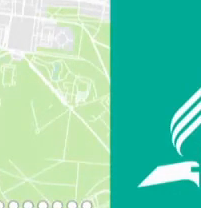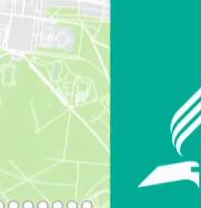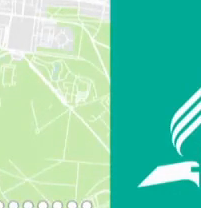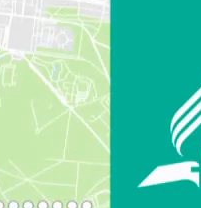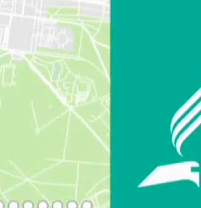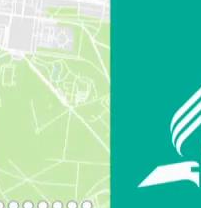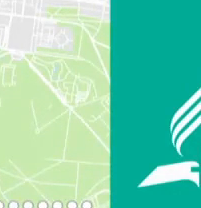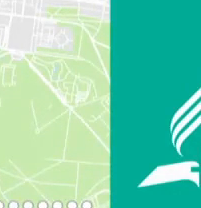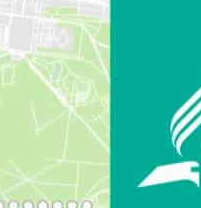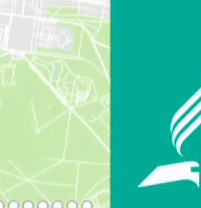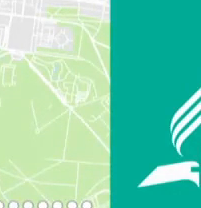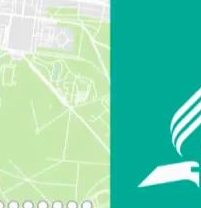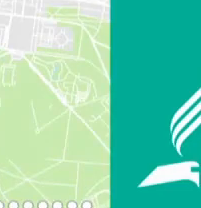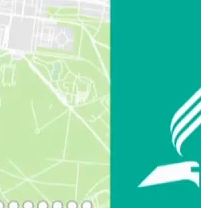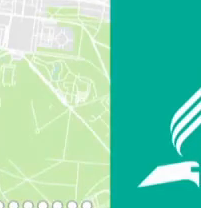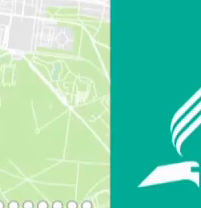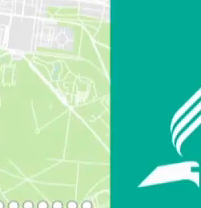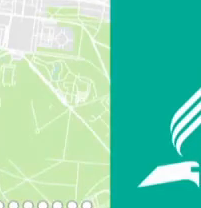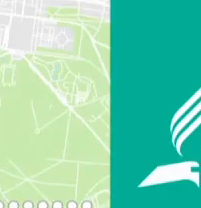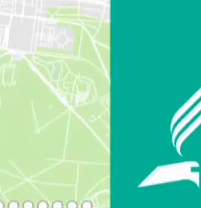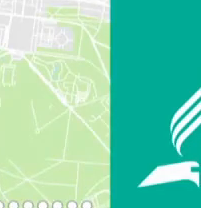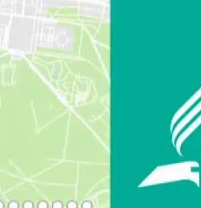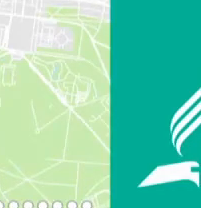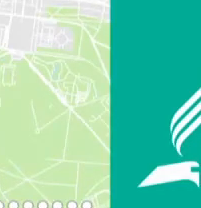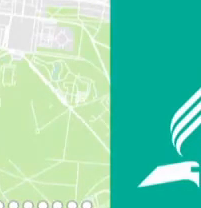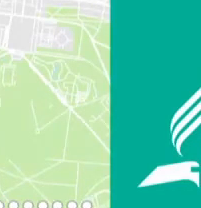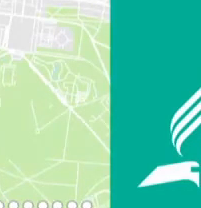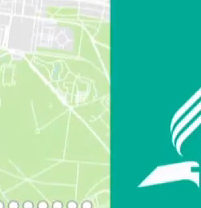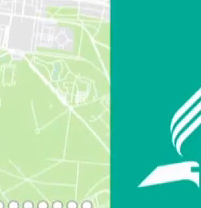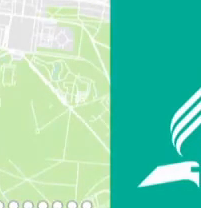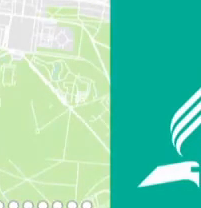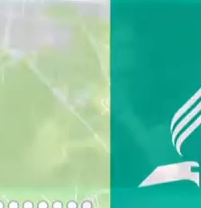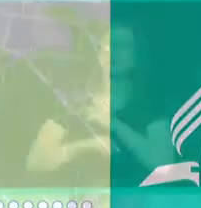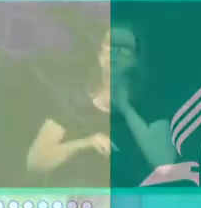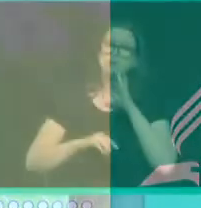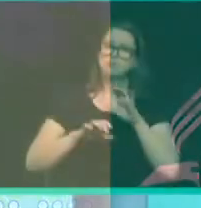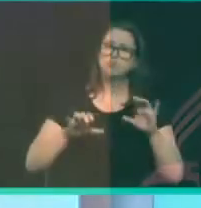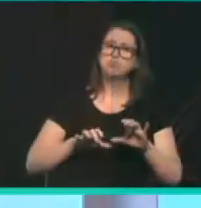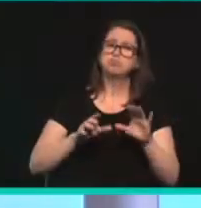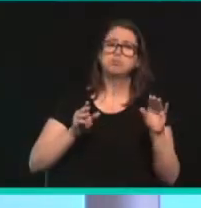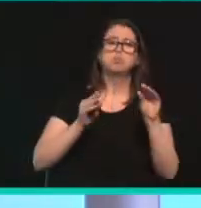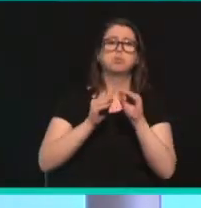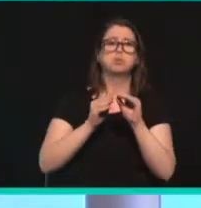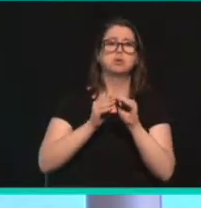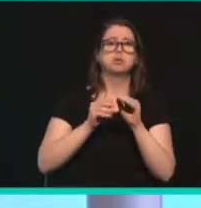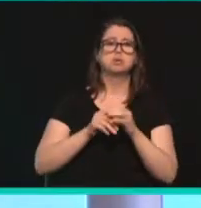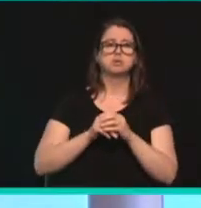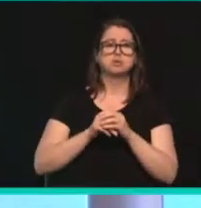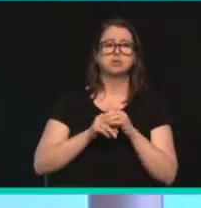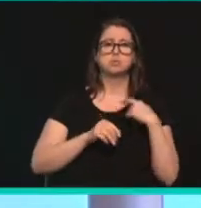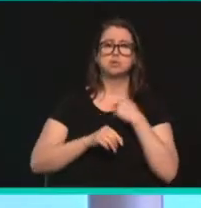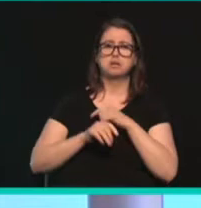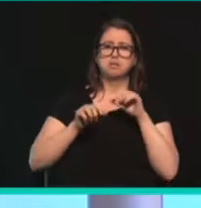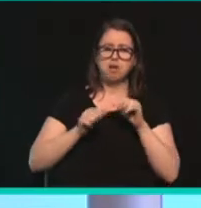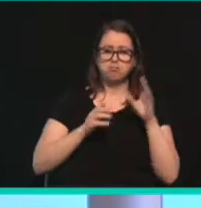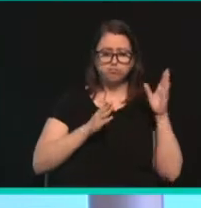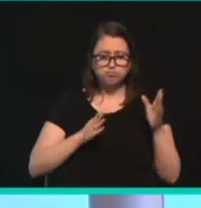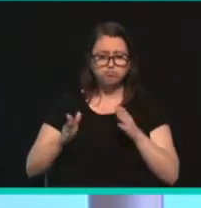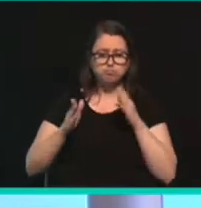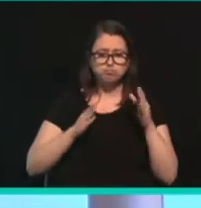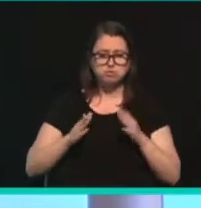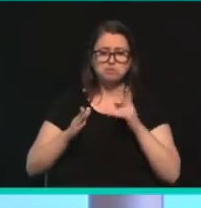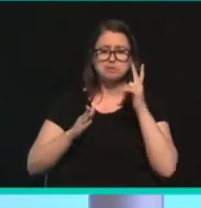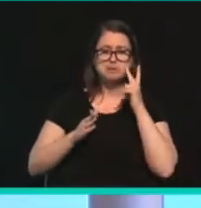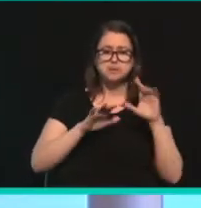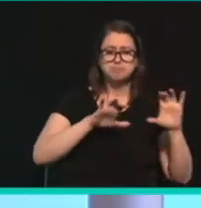actually meeting those needs? What we're going to embark on now is that we will be able to plot and look at these two different circles,